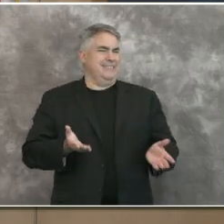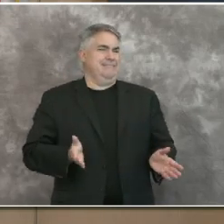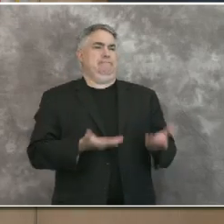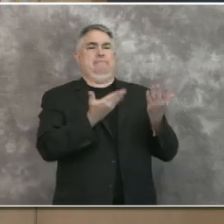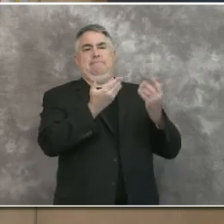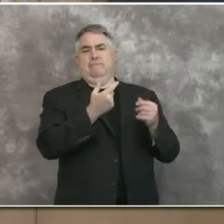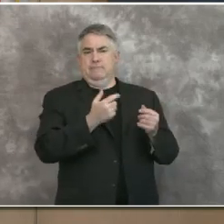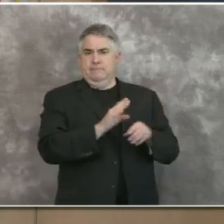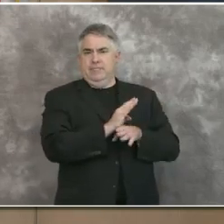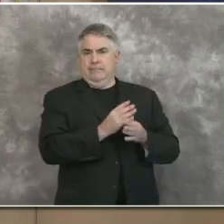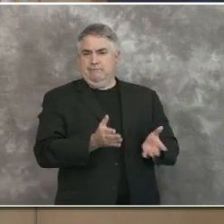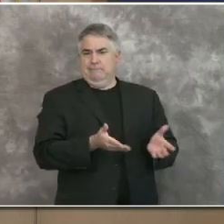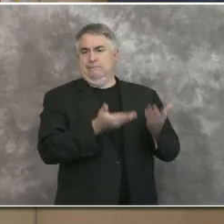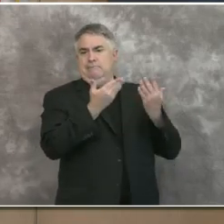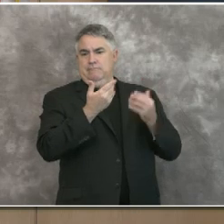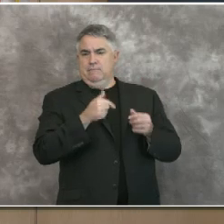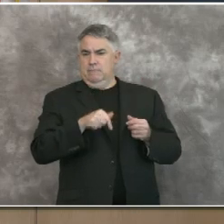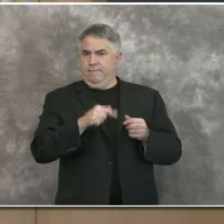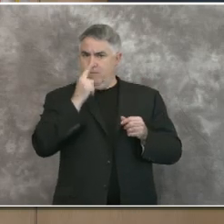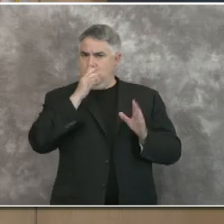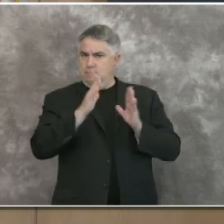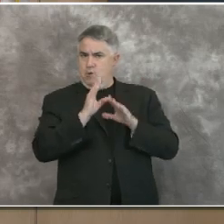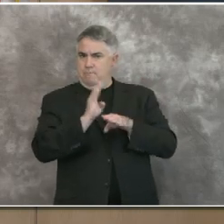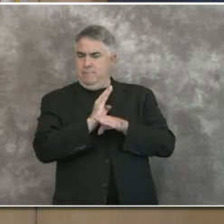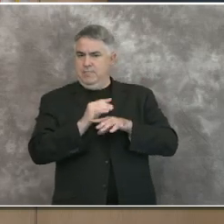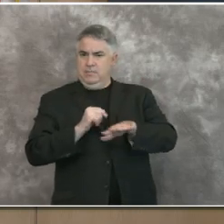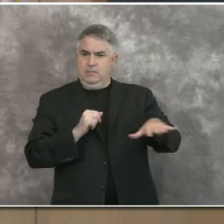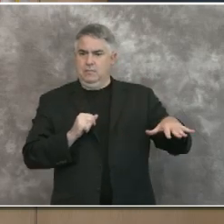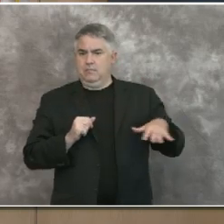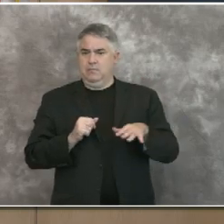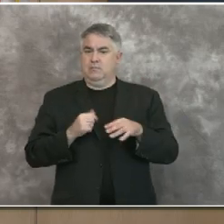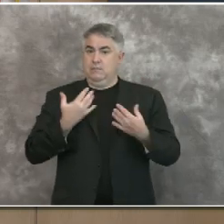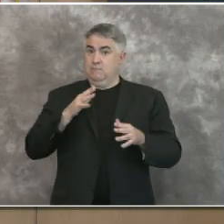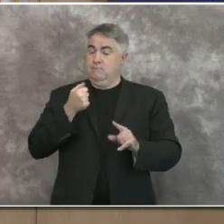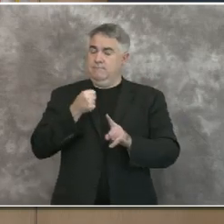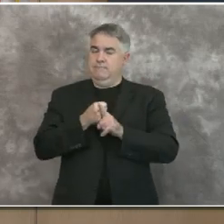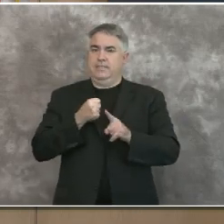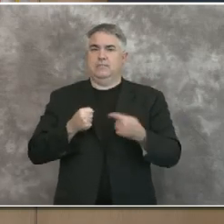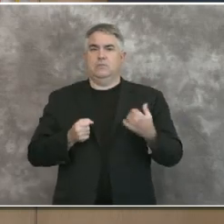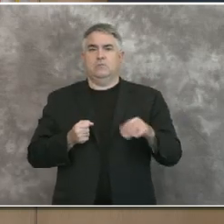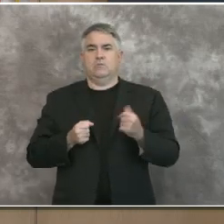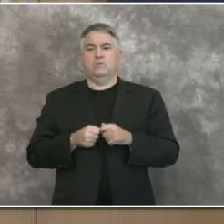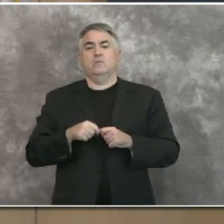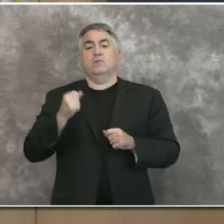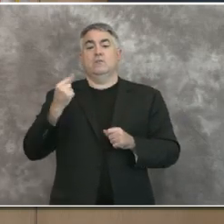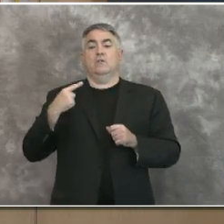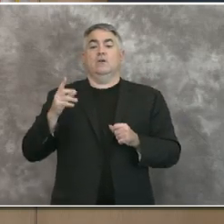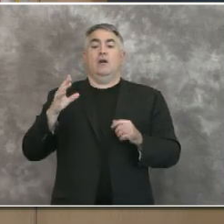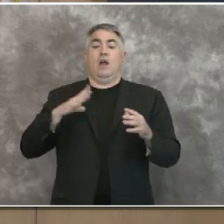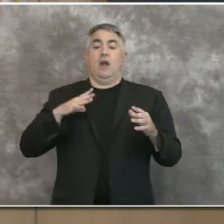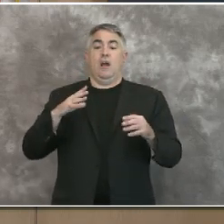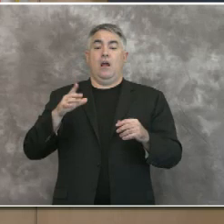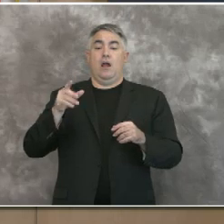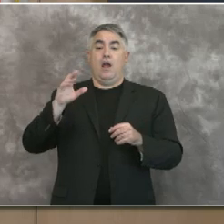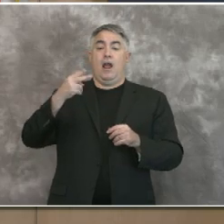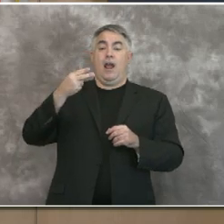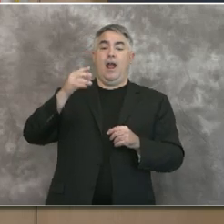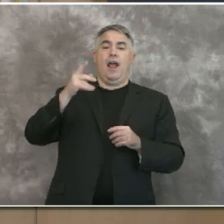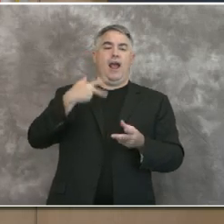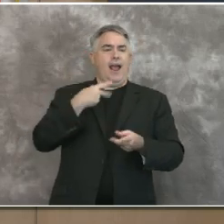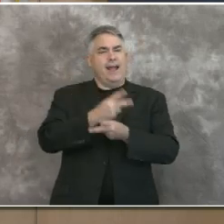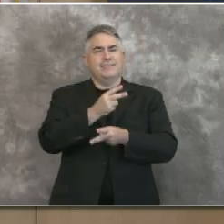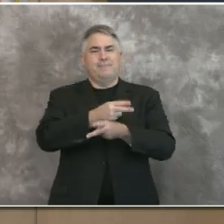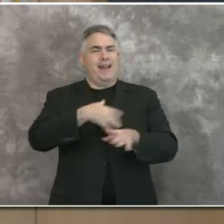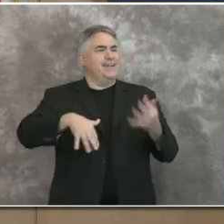small businesses, and being mindful of the impact on all of them, but especially our hospitality industry that is probably going to have the longest tail in terms